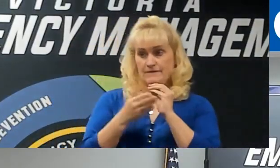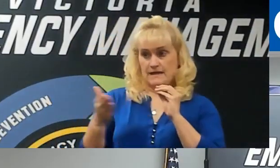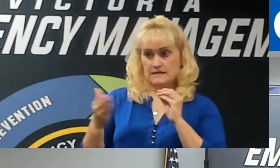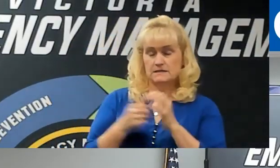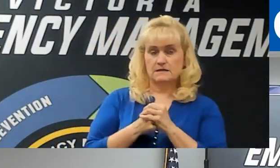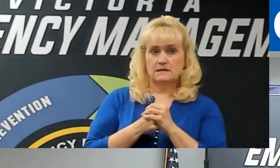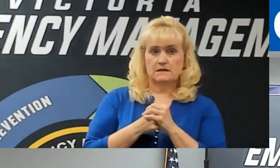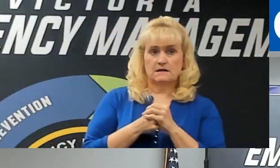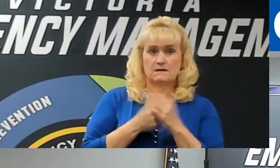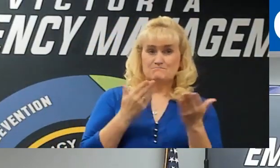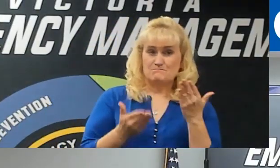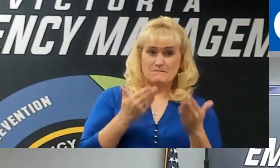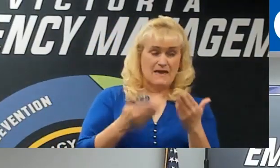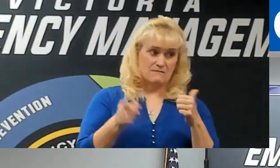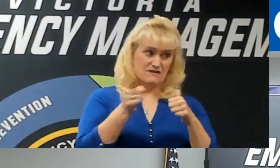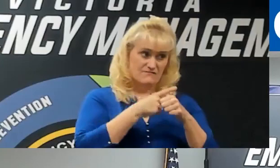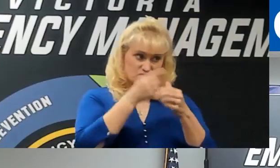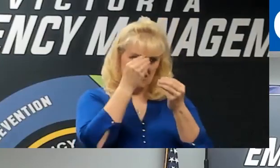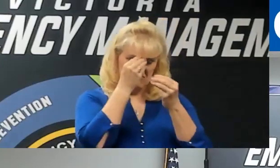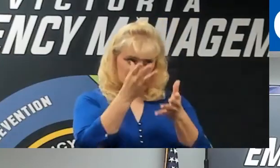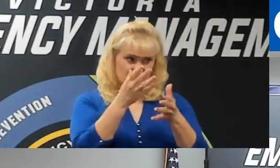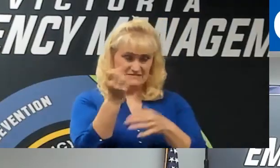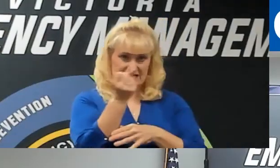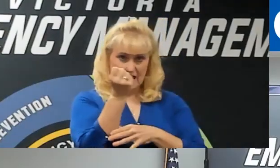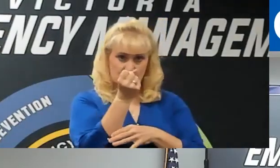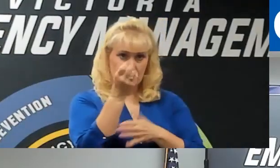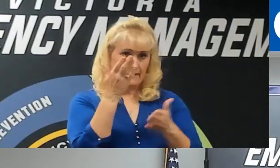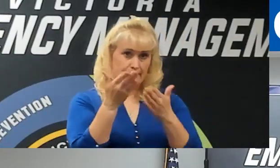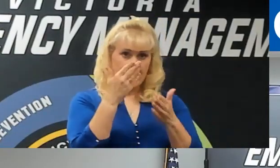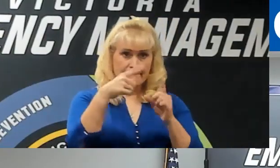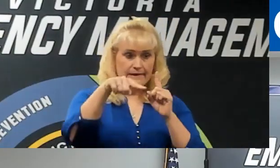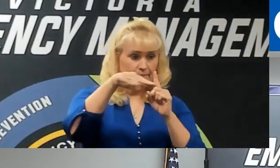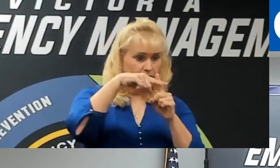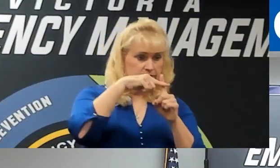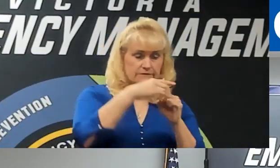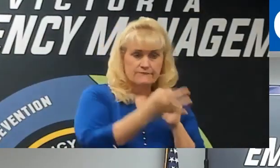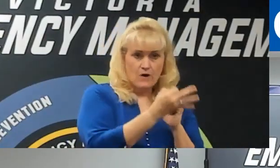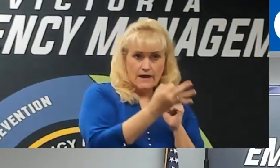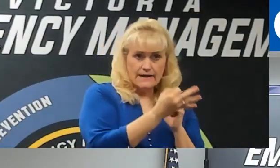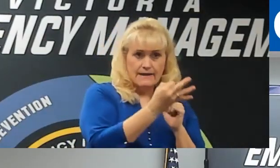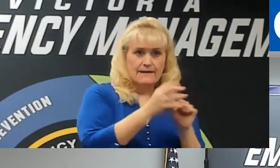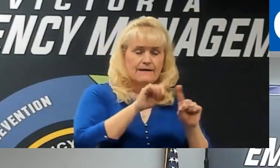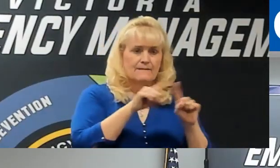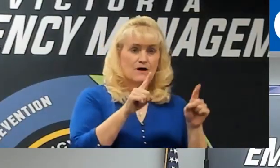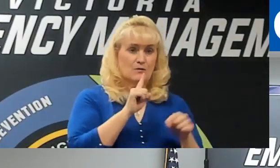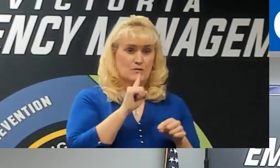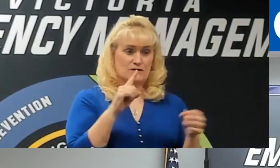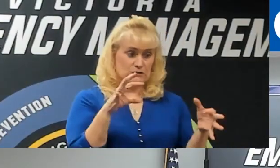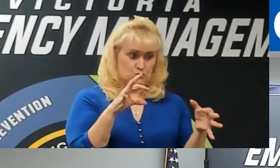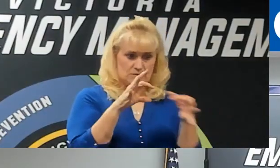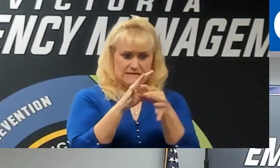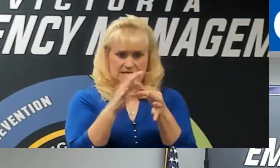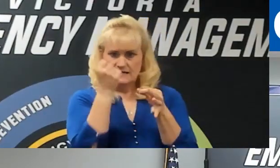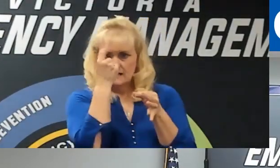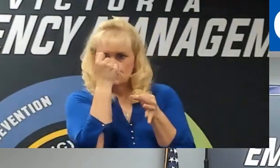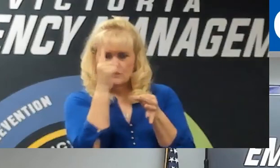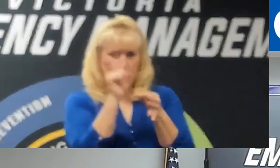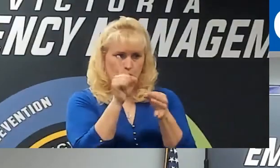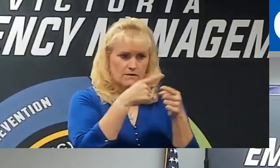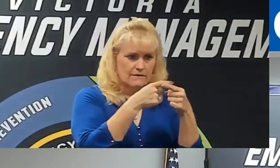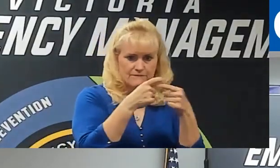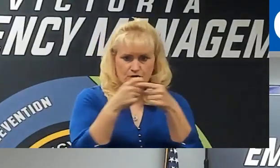first notification on Saturday. We may have got one of the positives on a Friday. But in order to really link those, it takes a couple of days worth